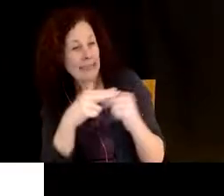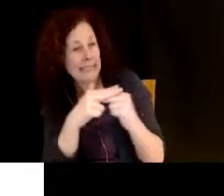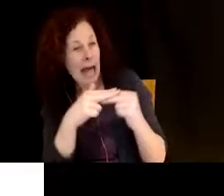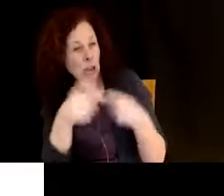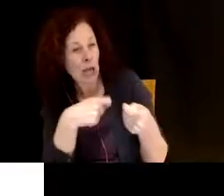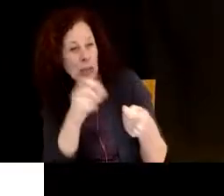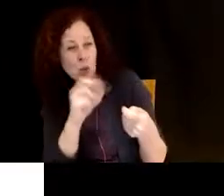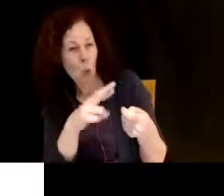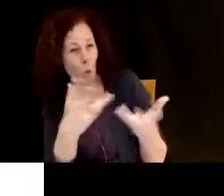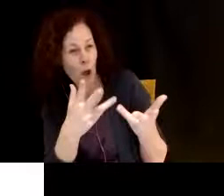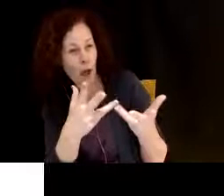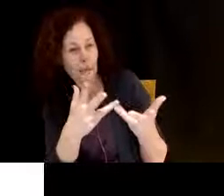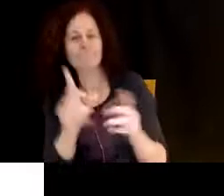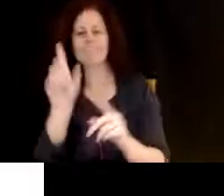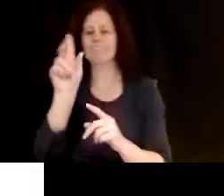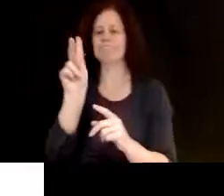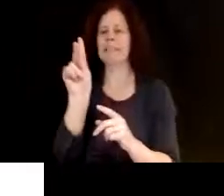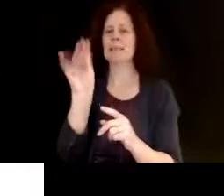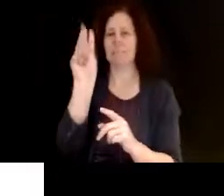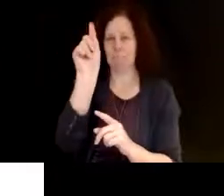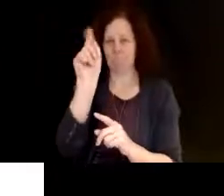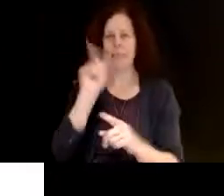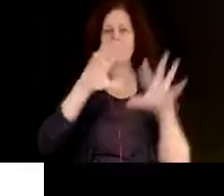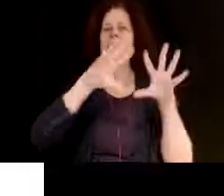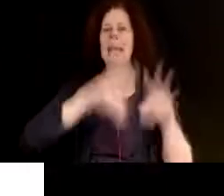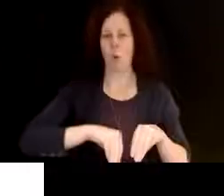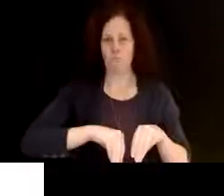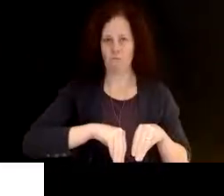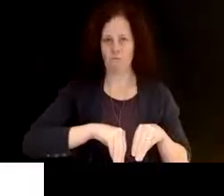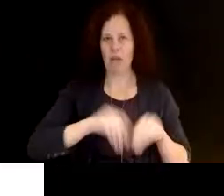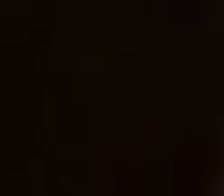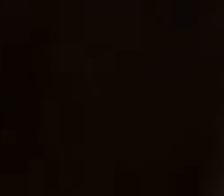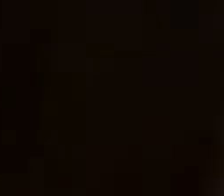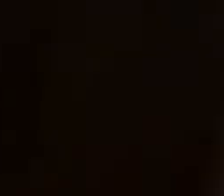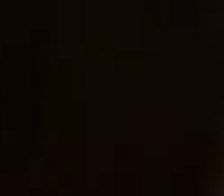I'm going to stop sharing and come back on for just one quick minute. Sure. Yep.